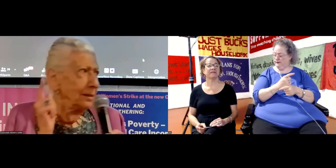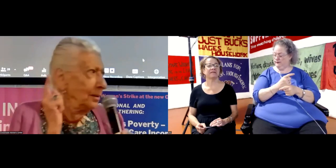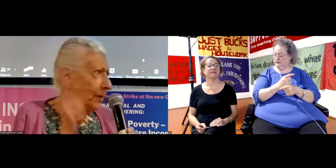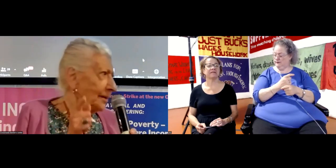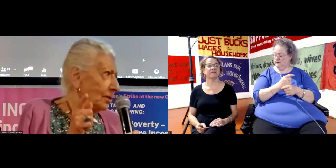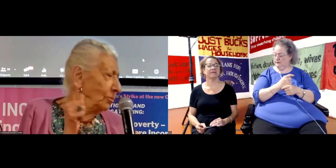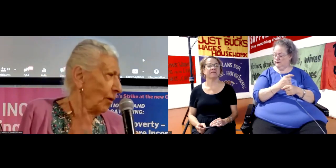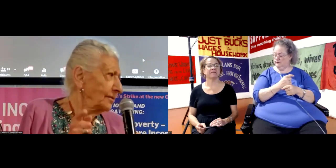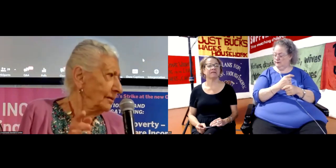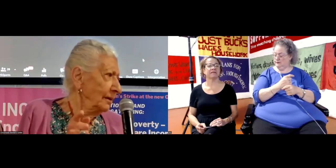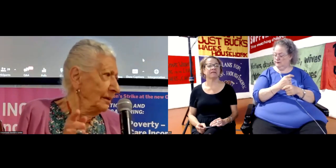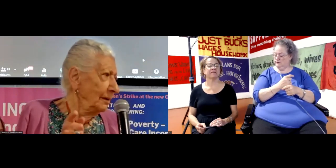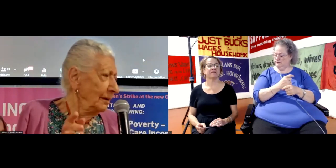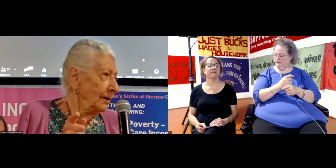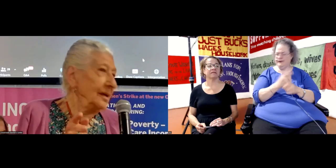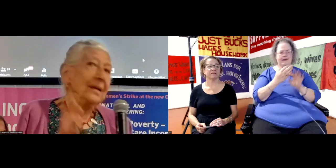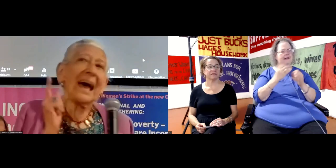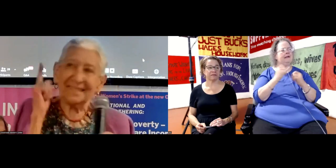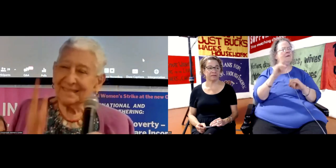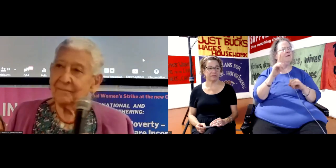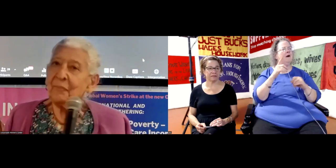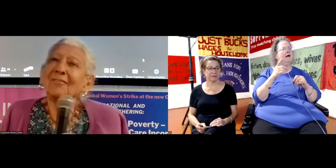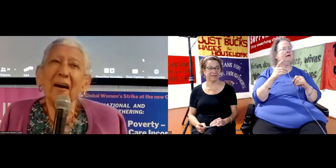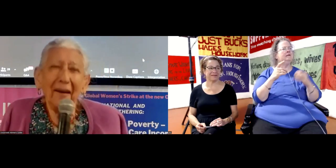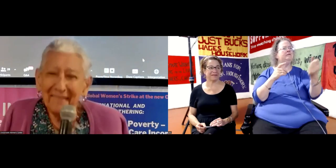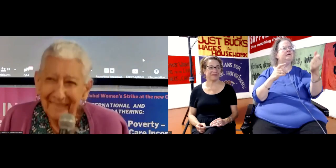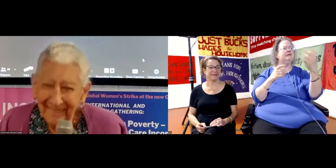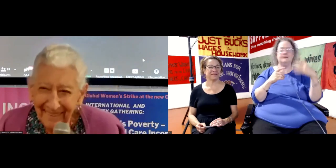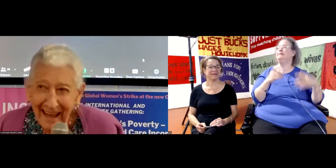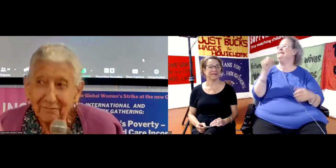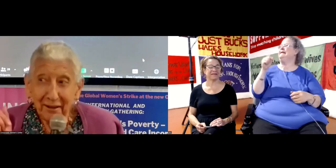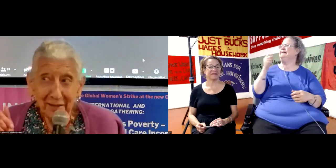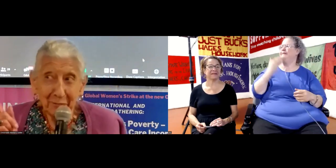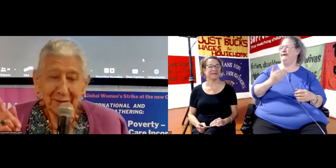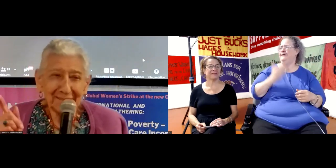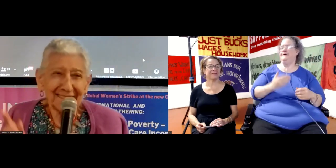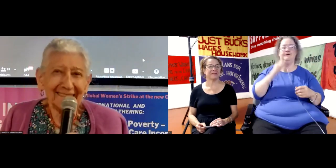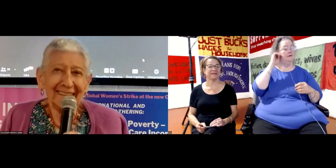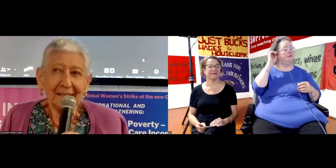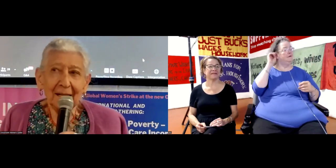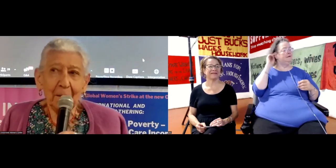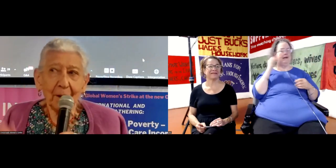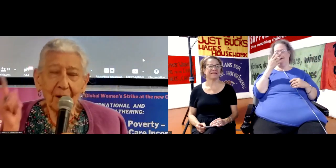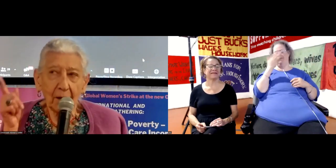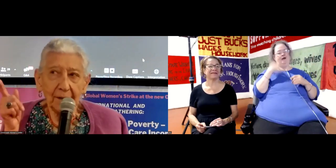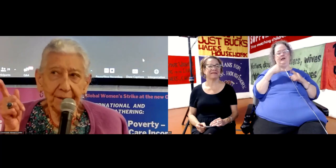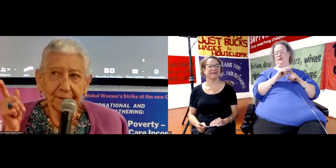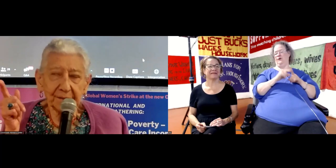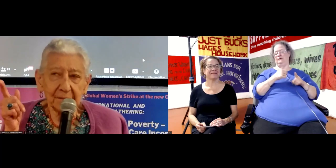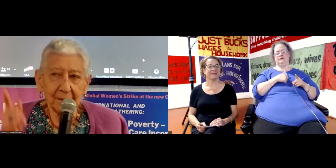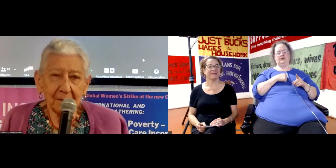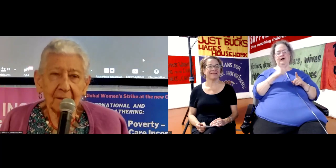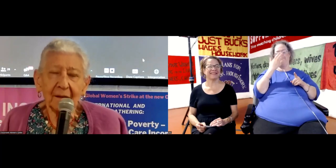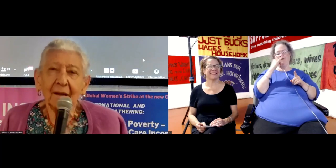The independent what? Yes, I forget words, but not